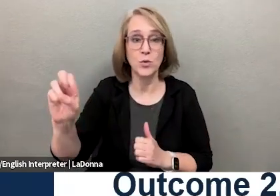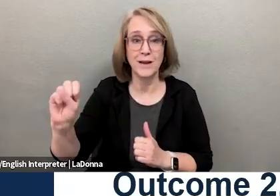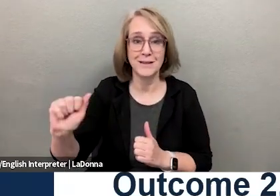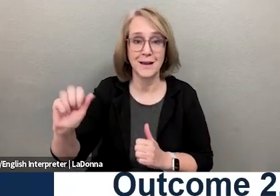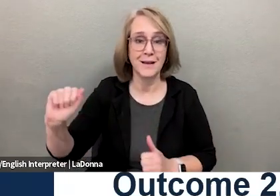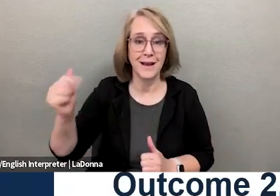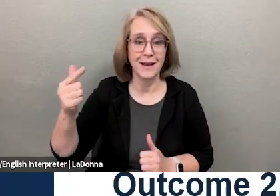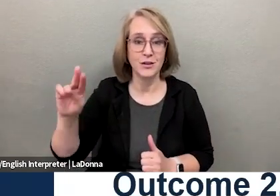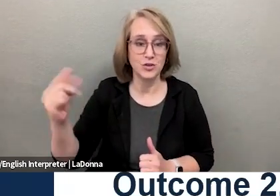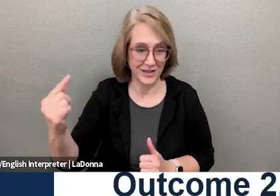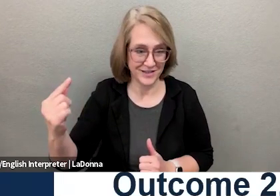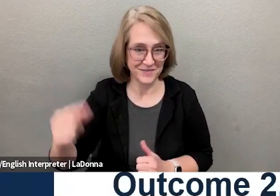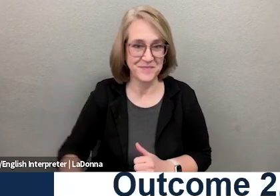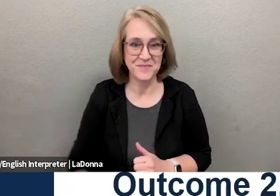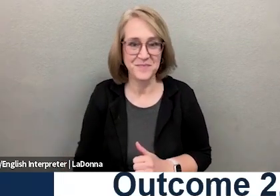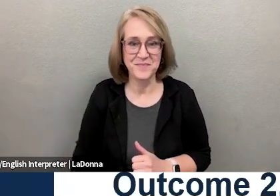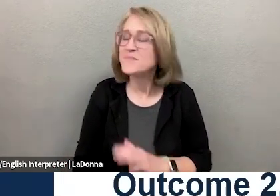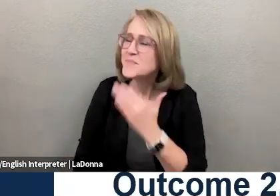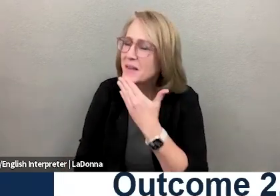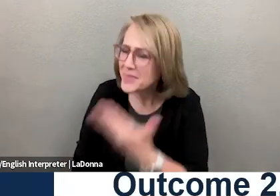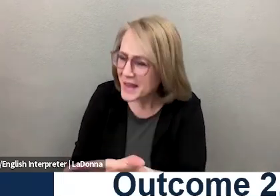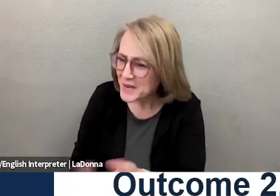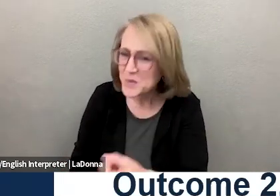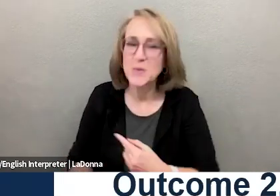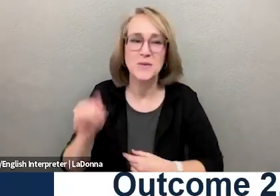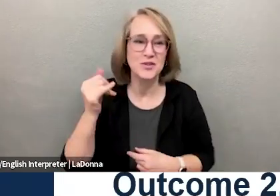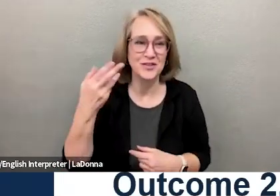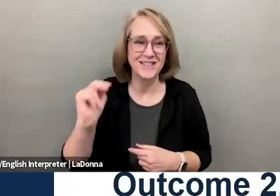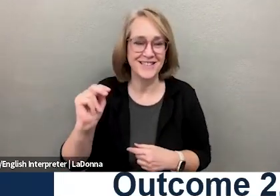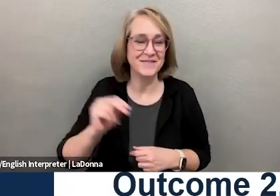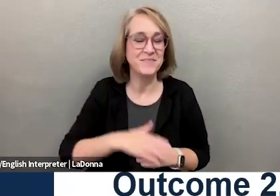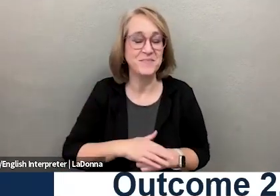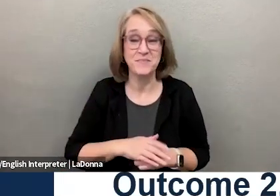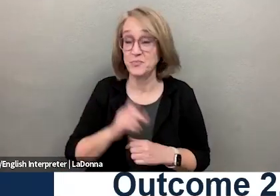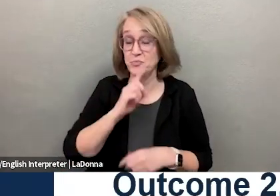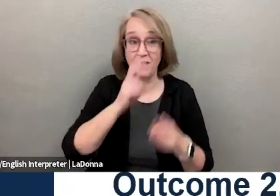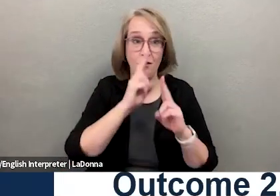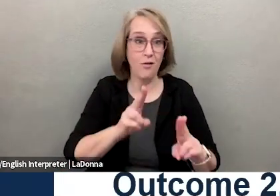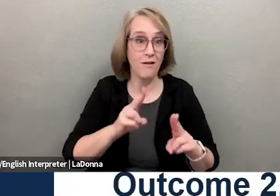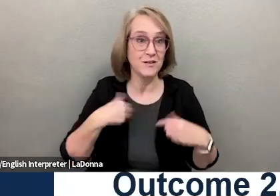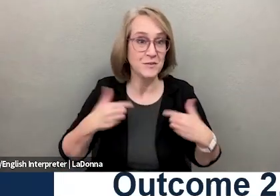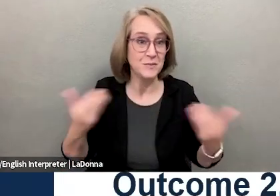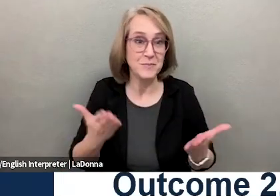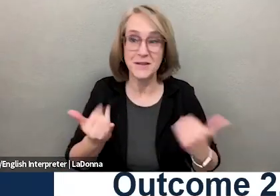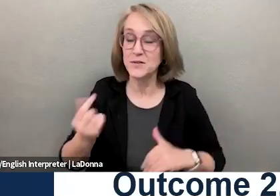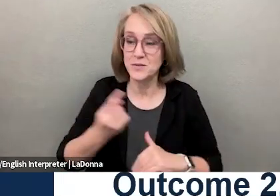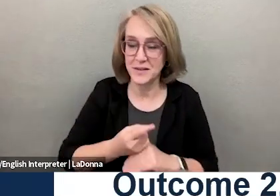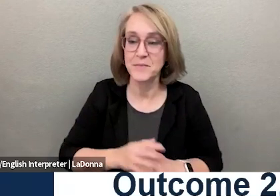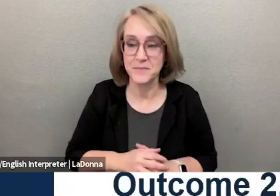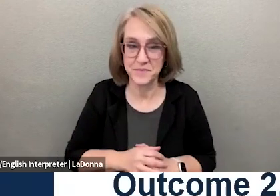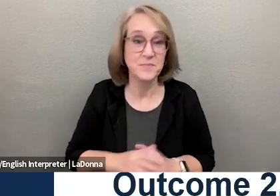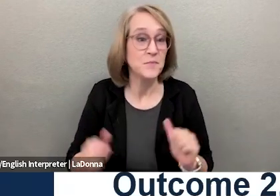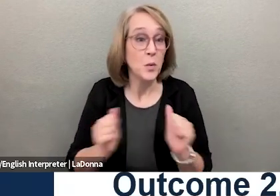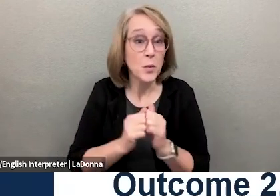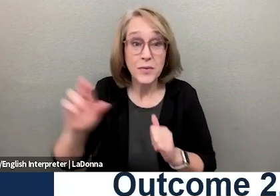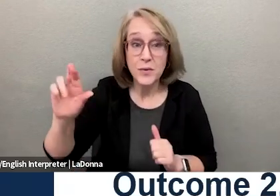Here we go. Thank you so much, Jason. And it is absolutely an honor and a privilege to be here with you, with